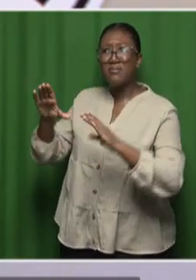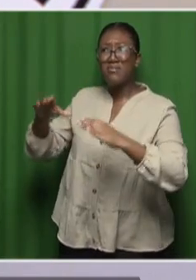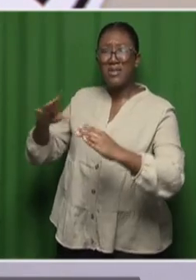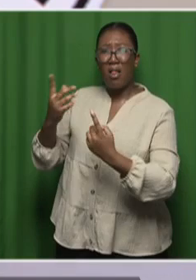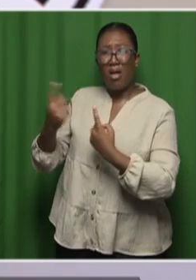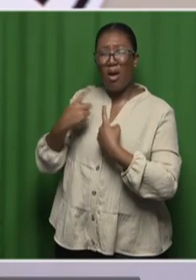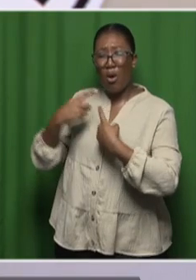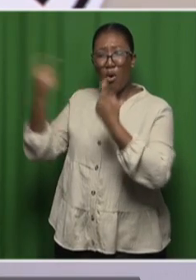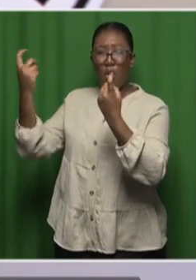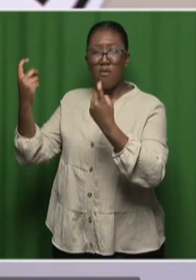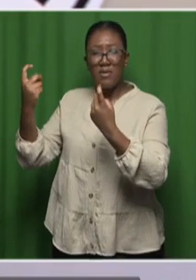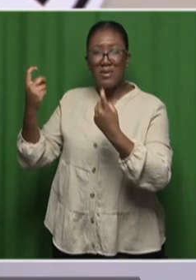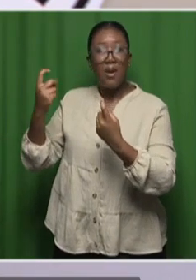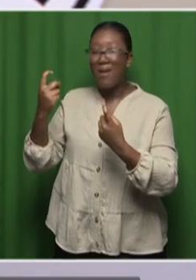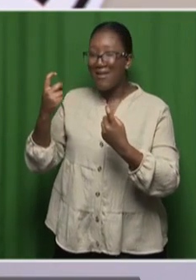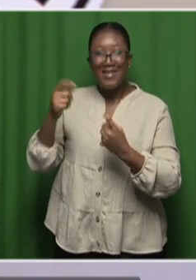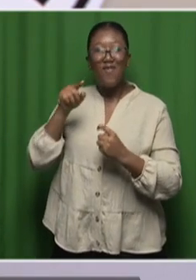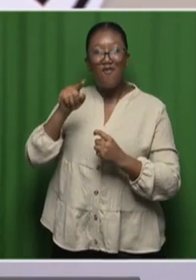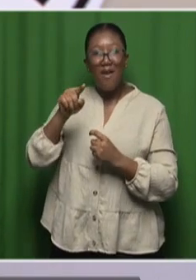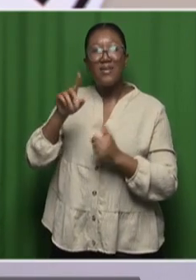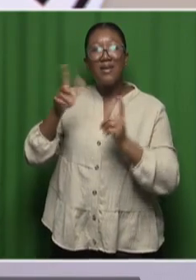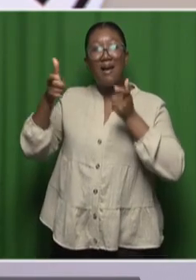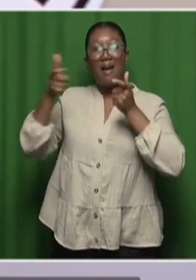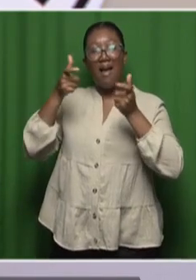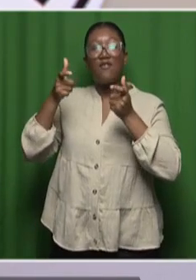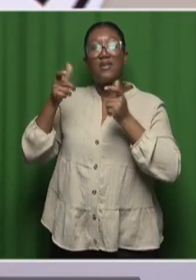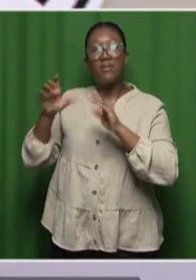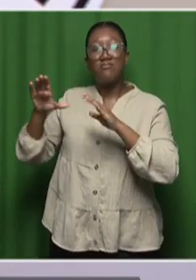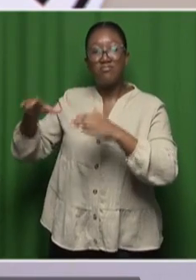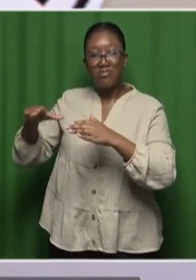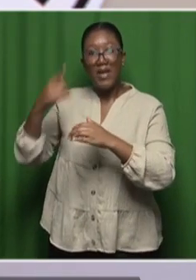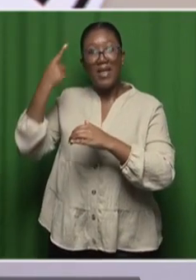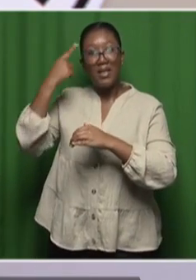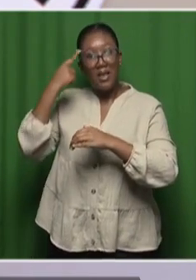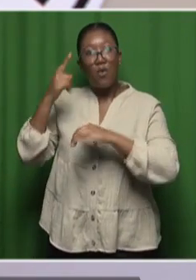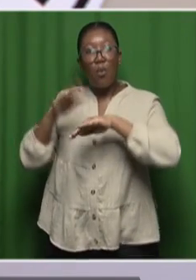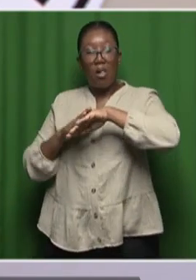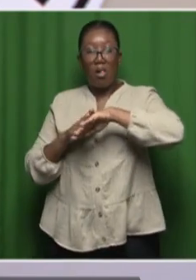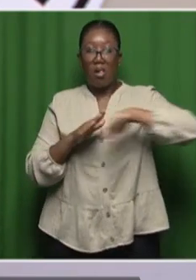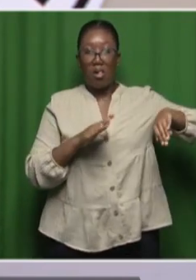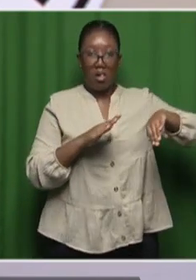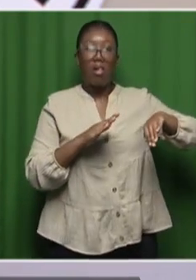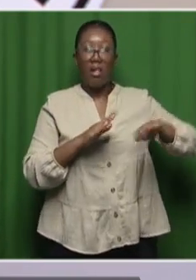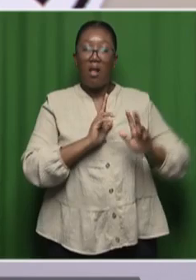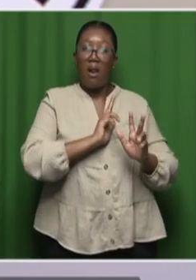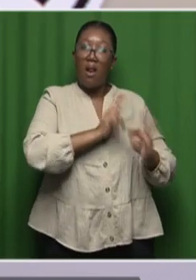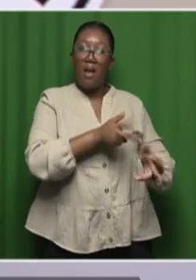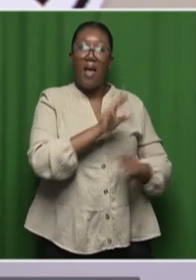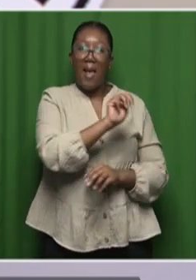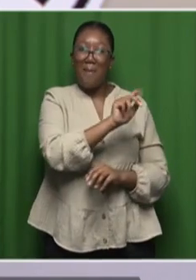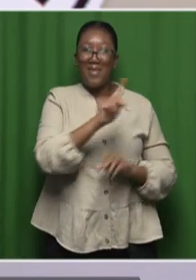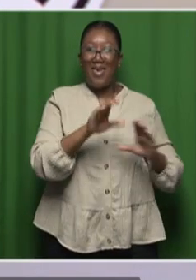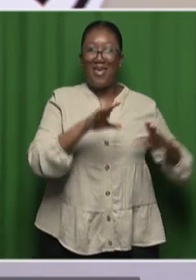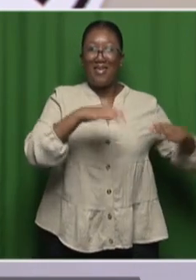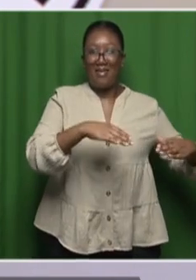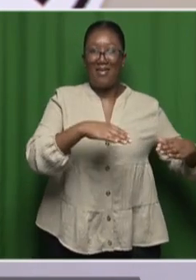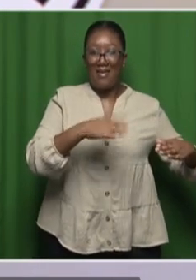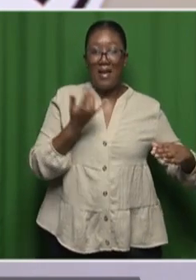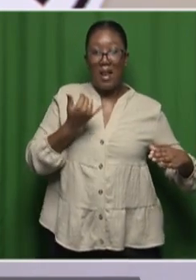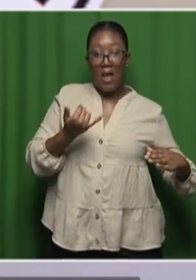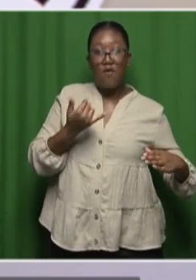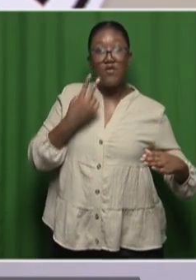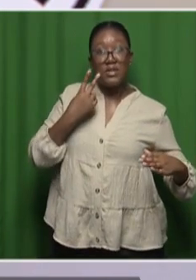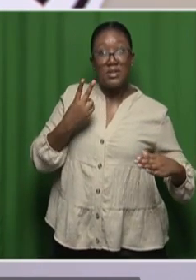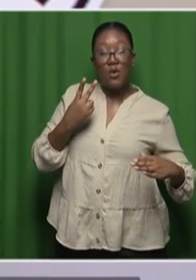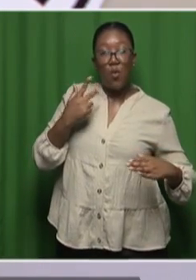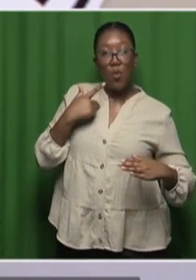governing party that decided to do away with uMkhonto weSizwe. A judgment in this case has been reserved. Now, if you remember,